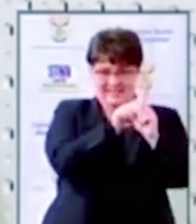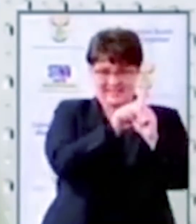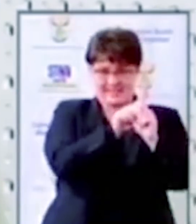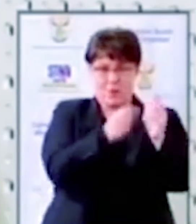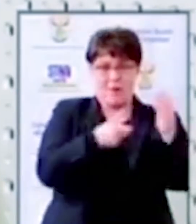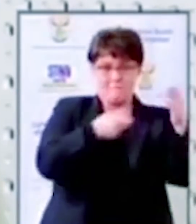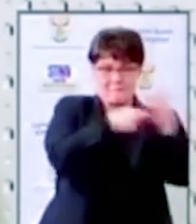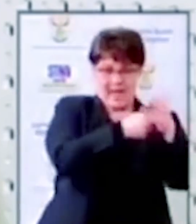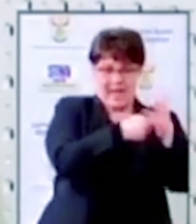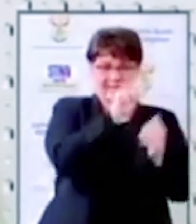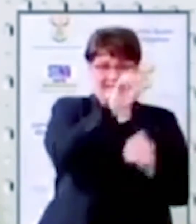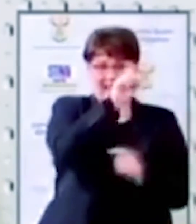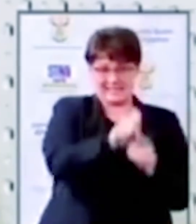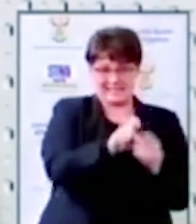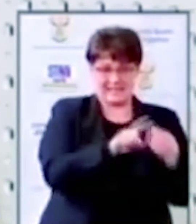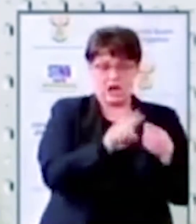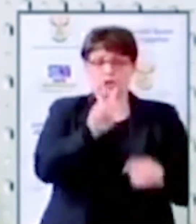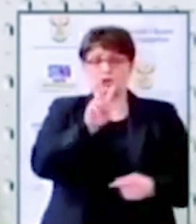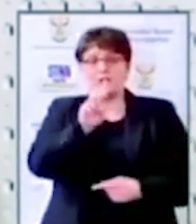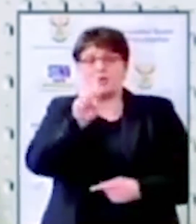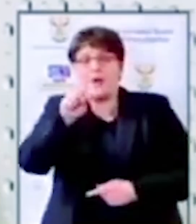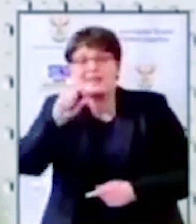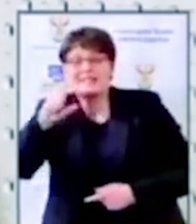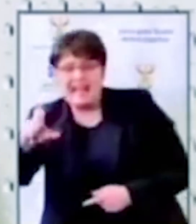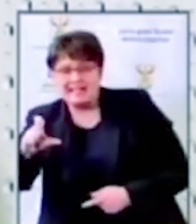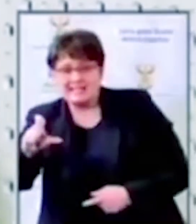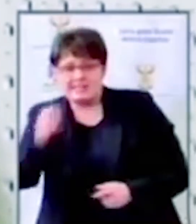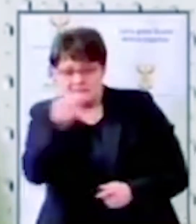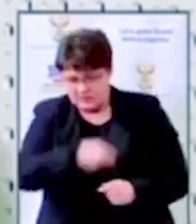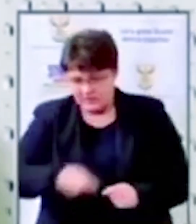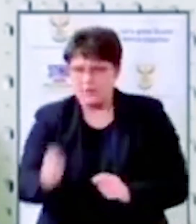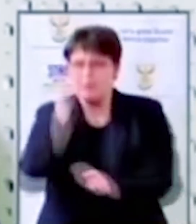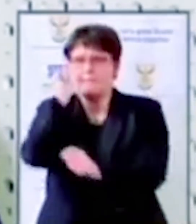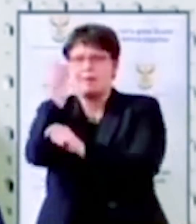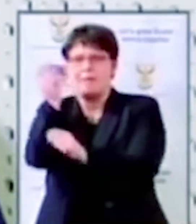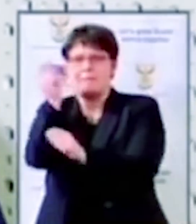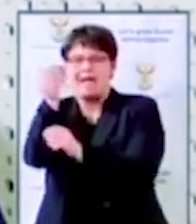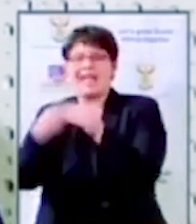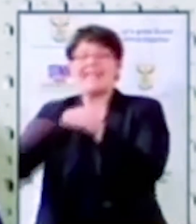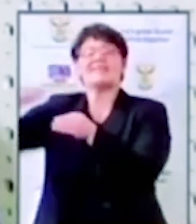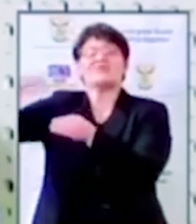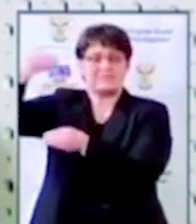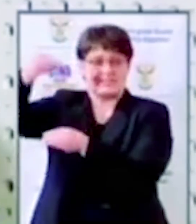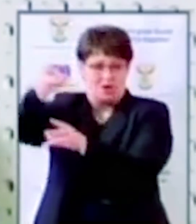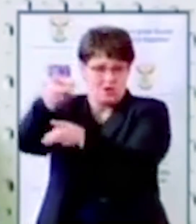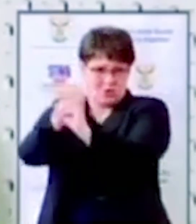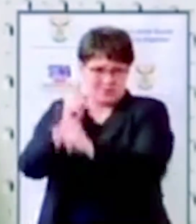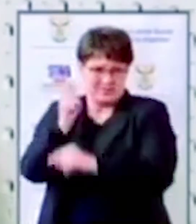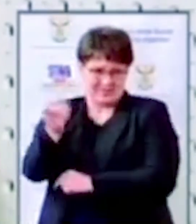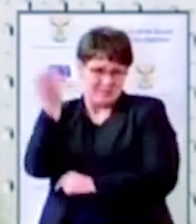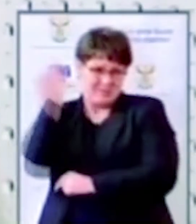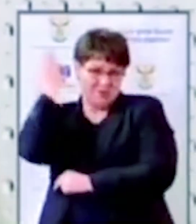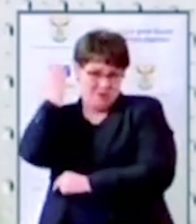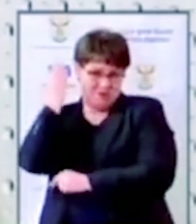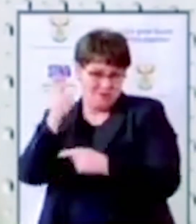tax, 21 cents goes to paying the interest on our past debts.